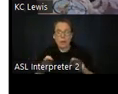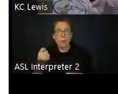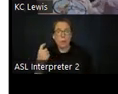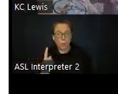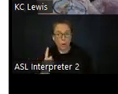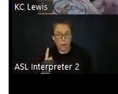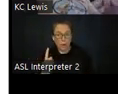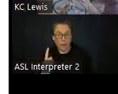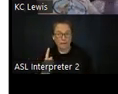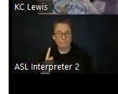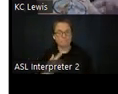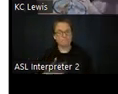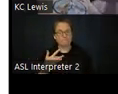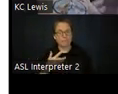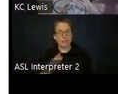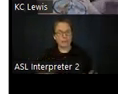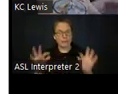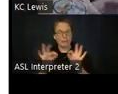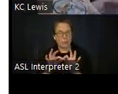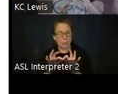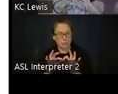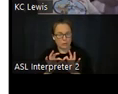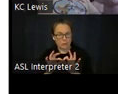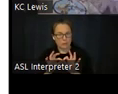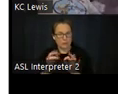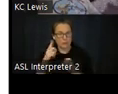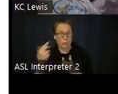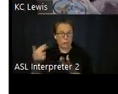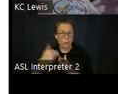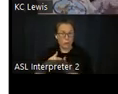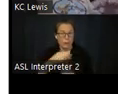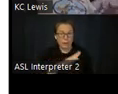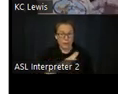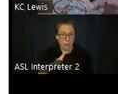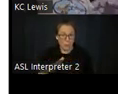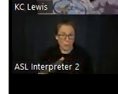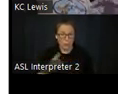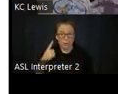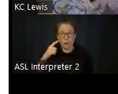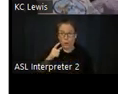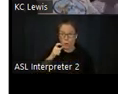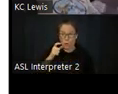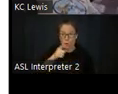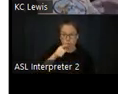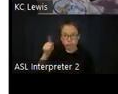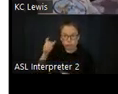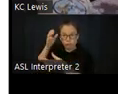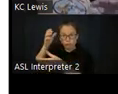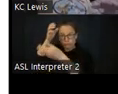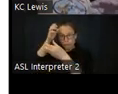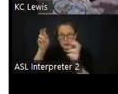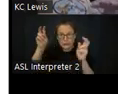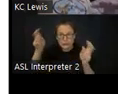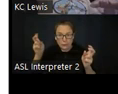think is important to have on this board in terms of subject matter expertise, considering the